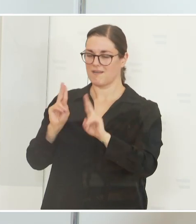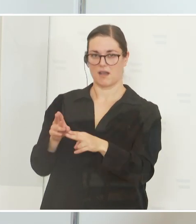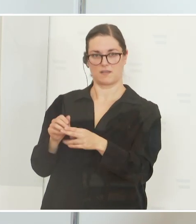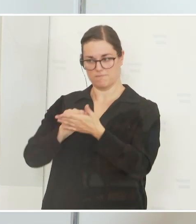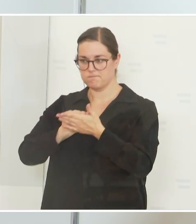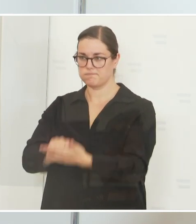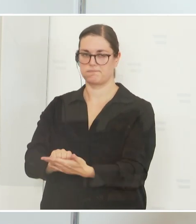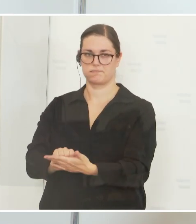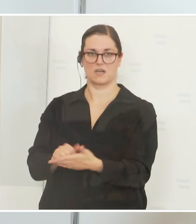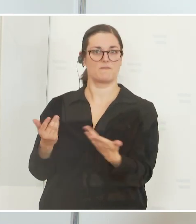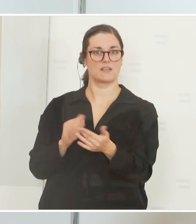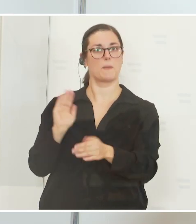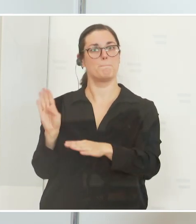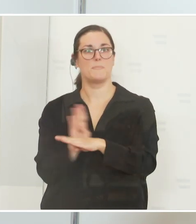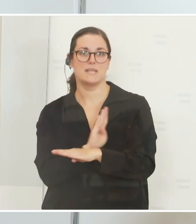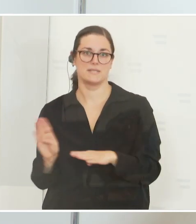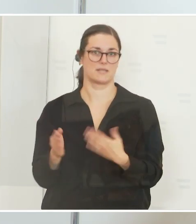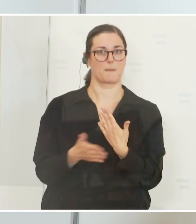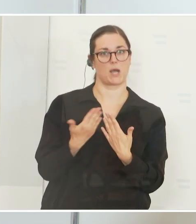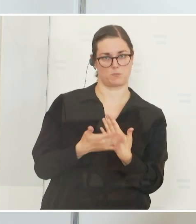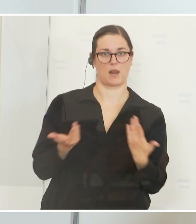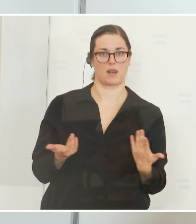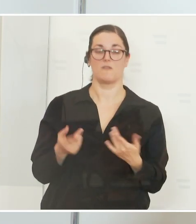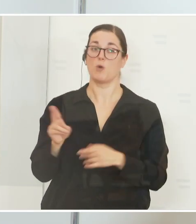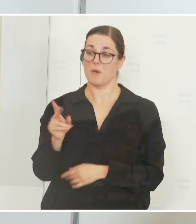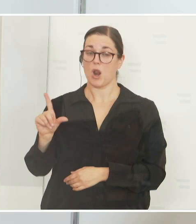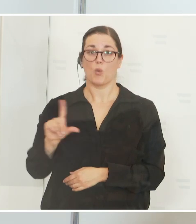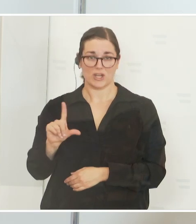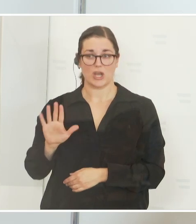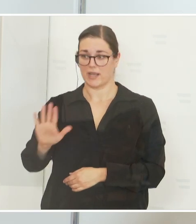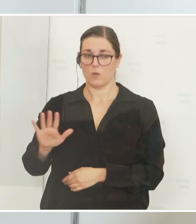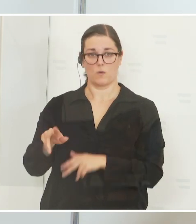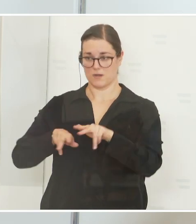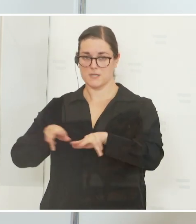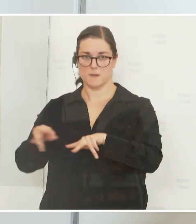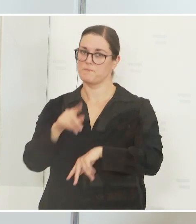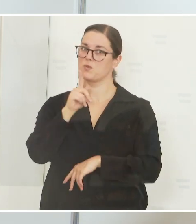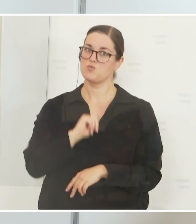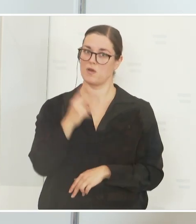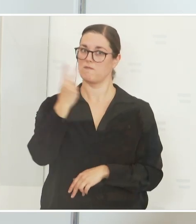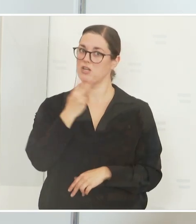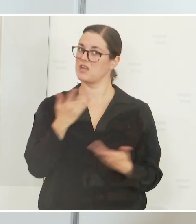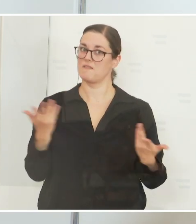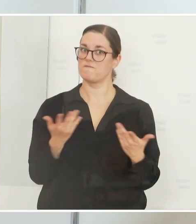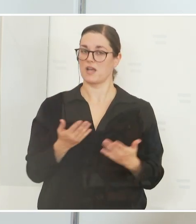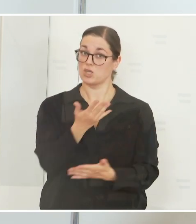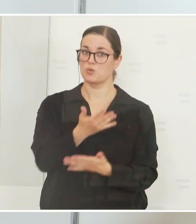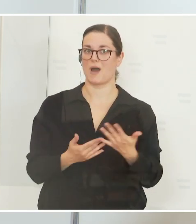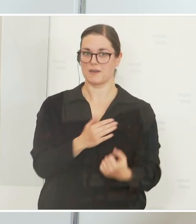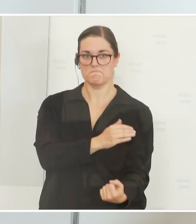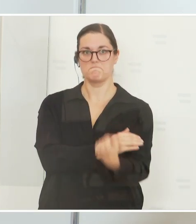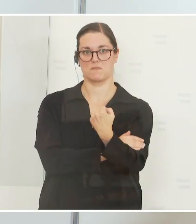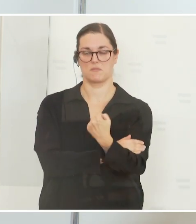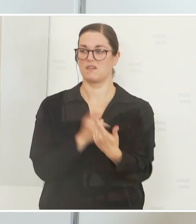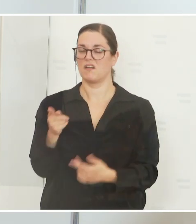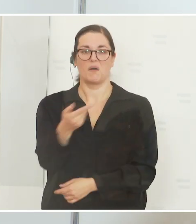state-owned businesses, because Lukashenko's regime understands only the language of power. They don't understand the